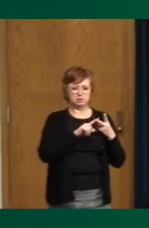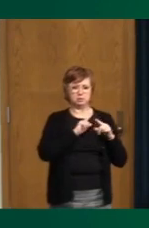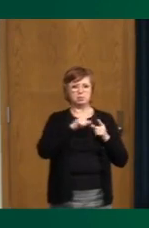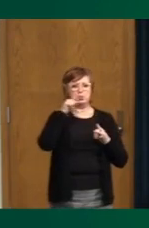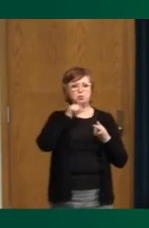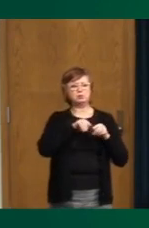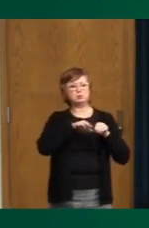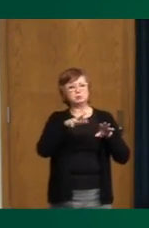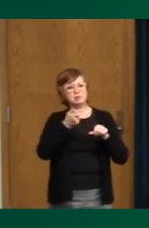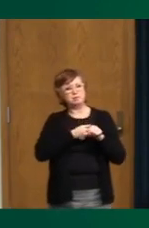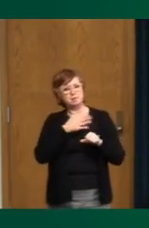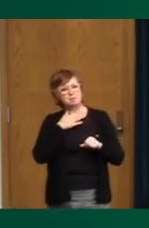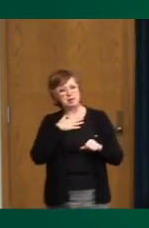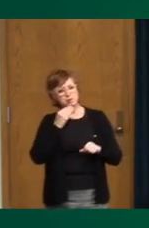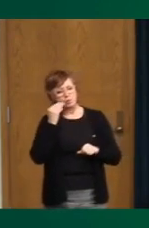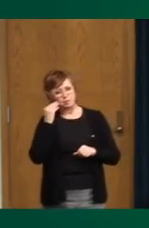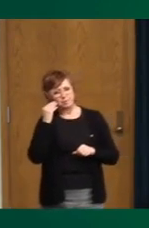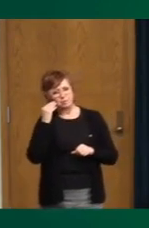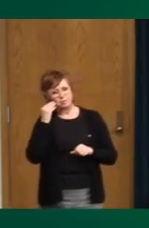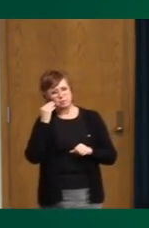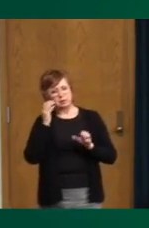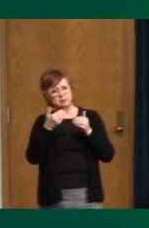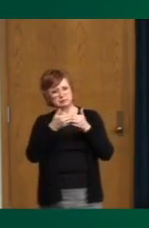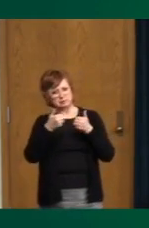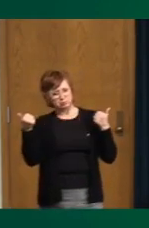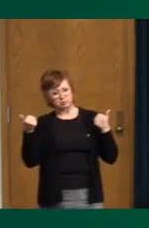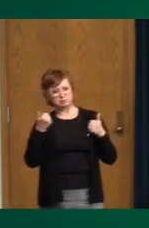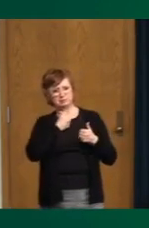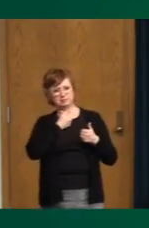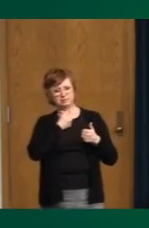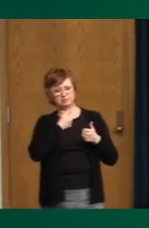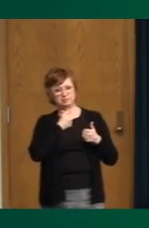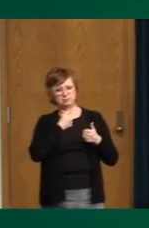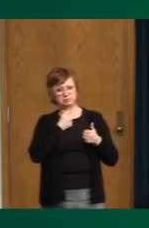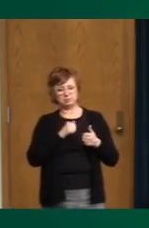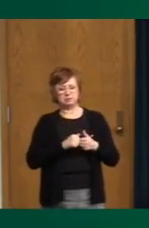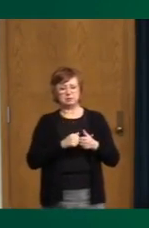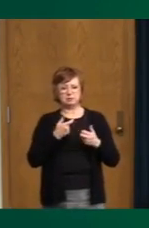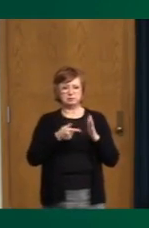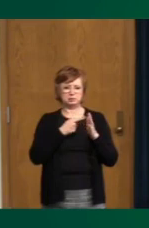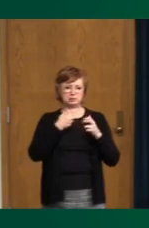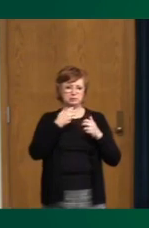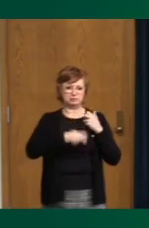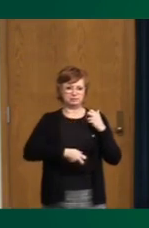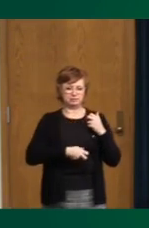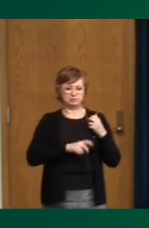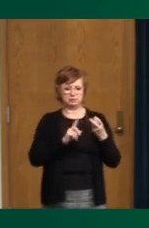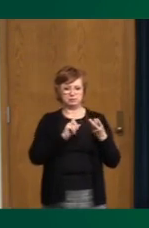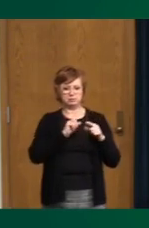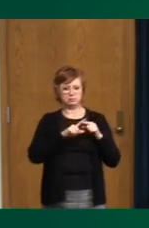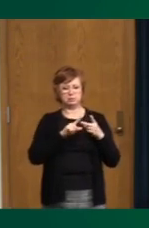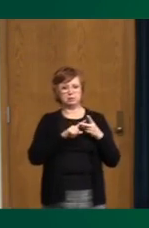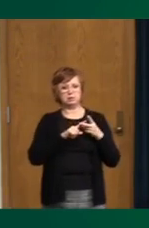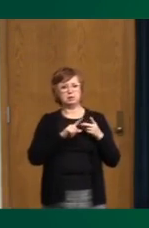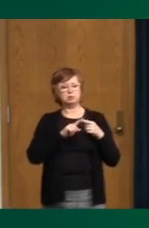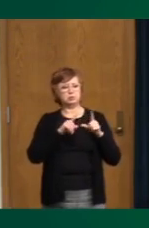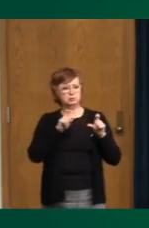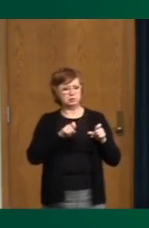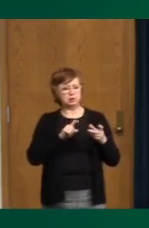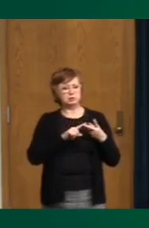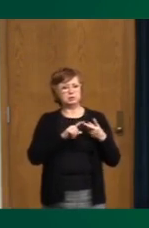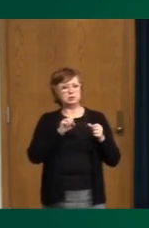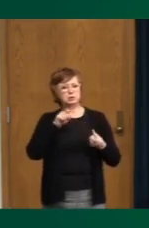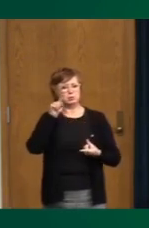transmission doesn't happen in the house. So very difficult to do, but with quick testing and isolation, you can reduce